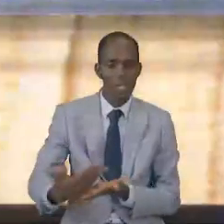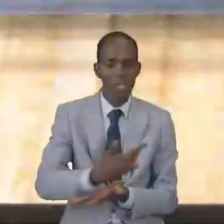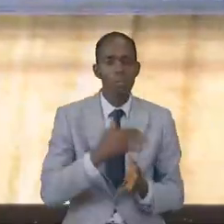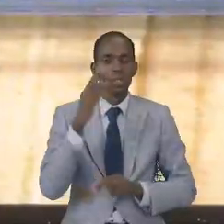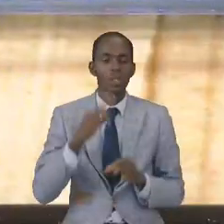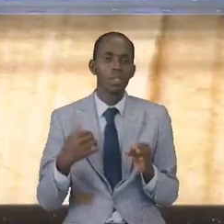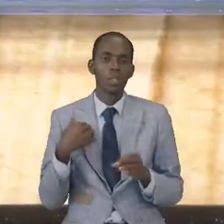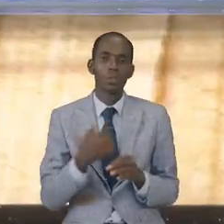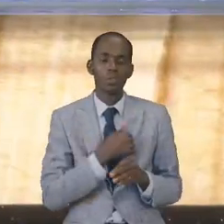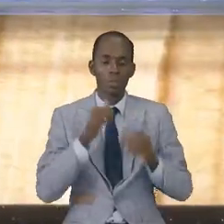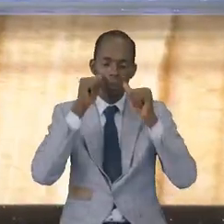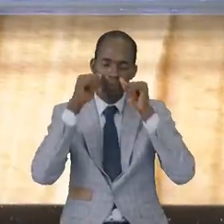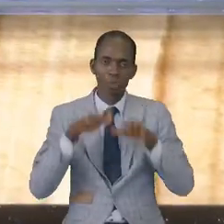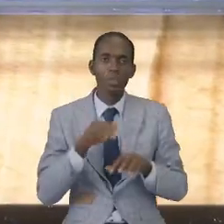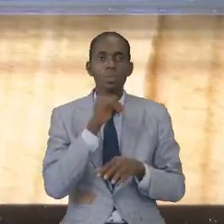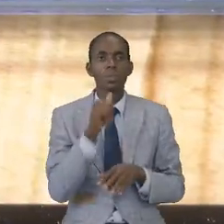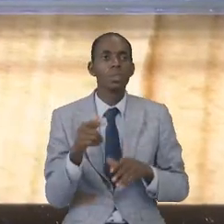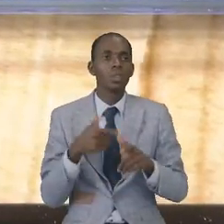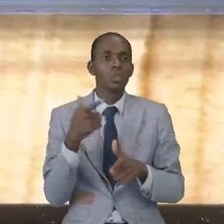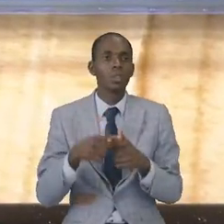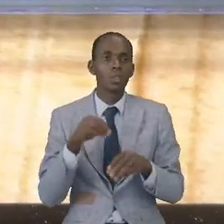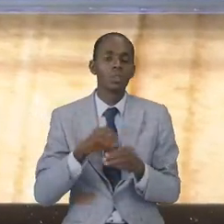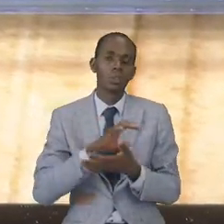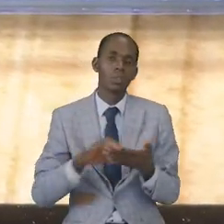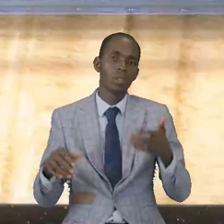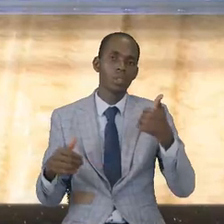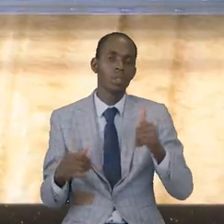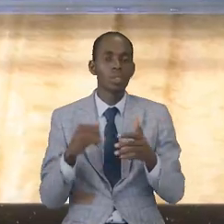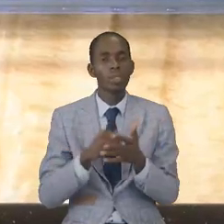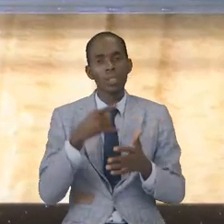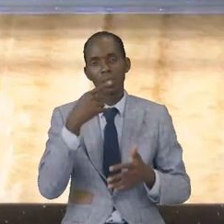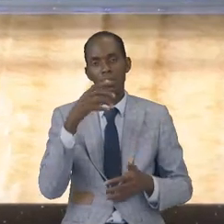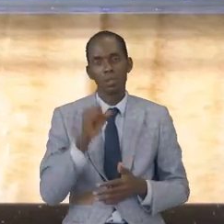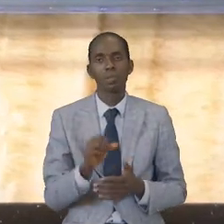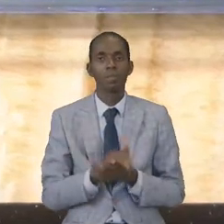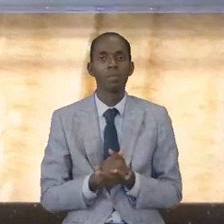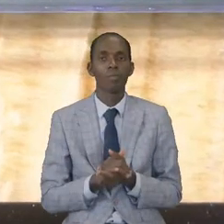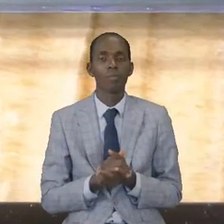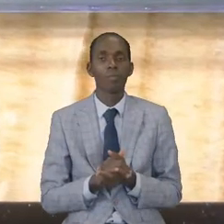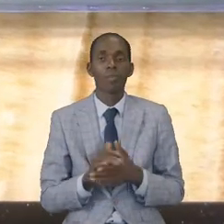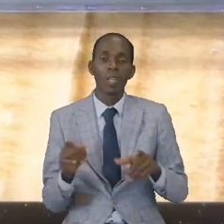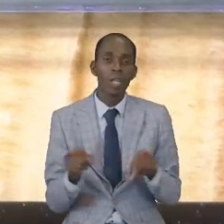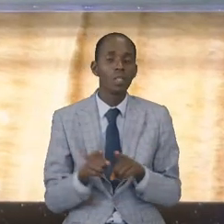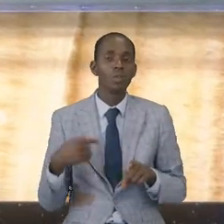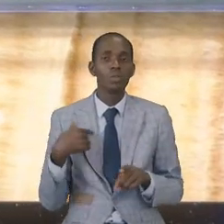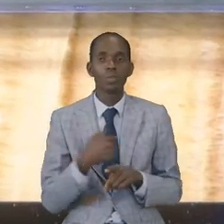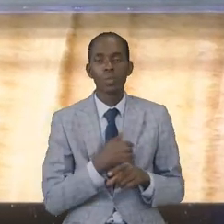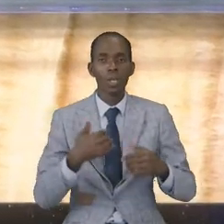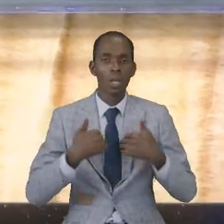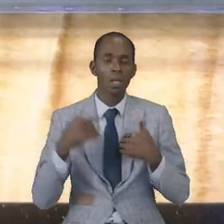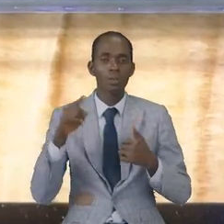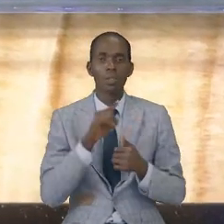faint not. Then in verse 10 it says, as we have therefore